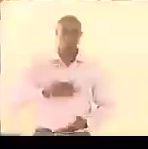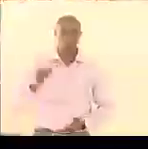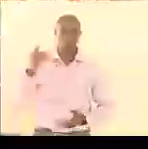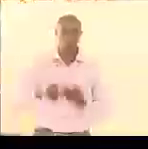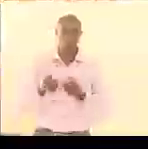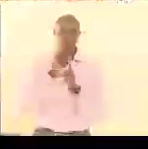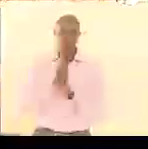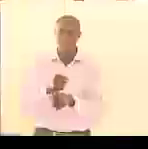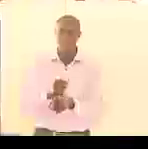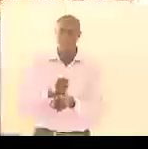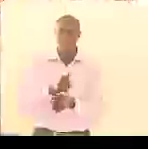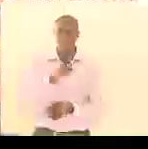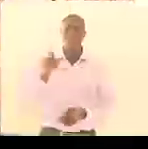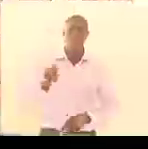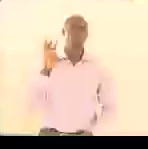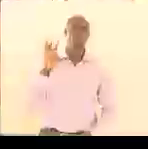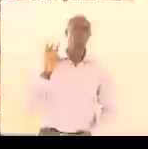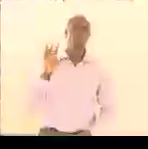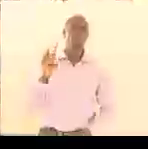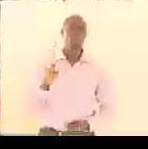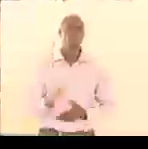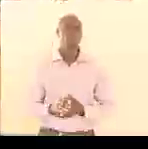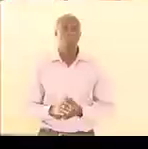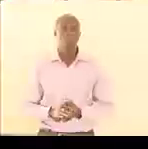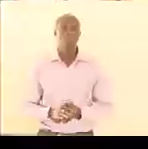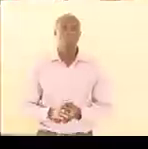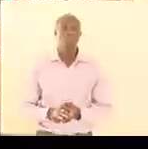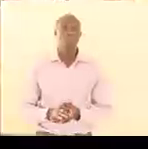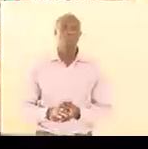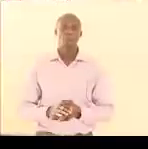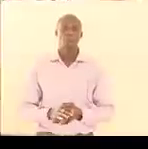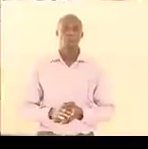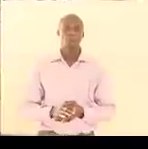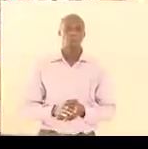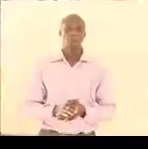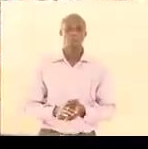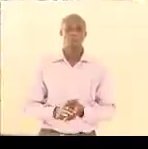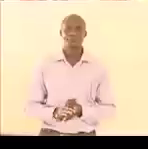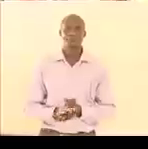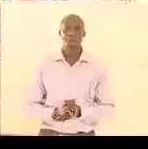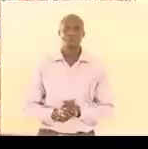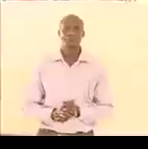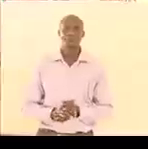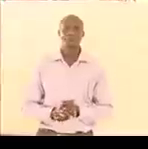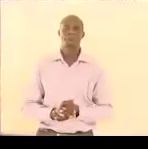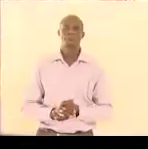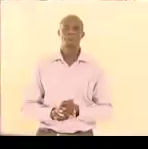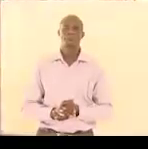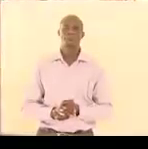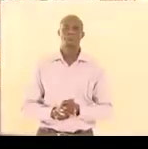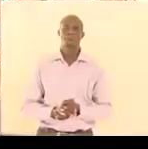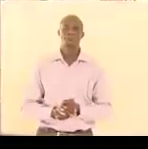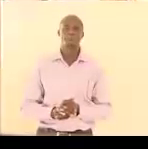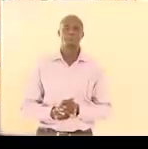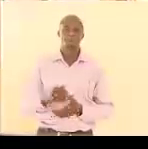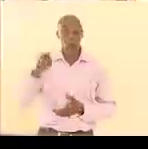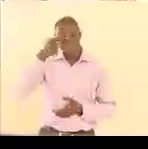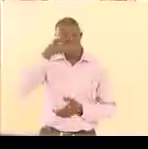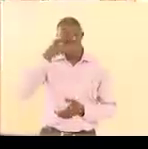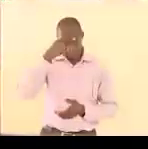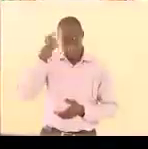like to ask question 4. Yes. I can make my life contribute to making the world believe in Christ without seeing